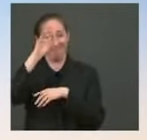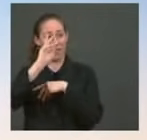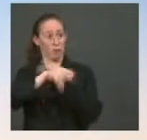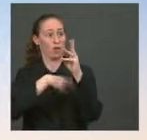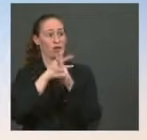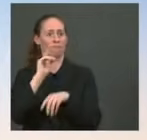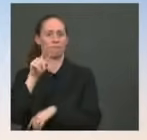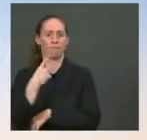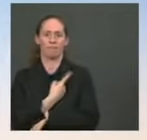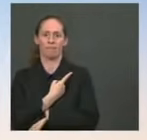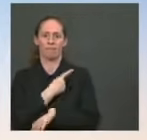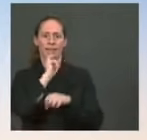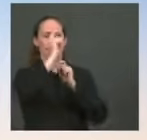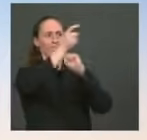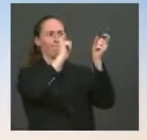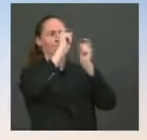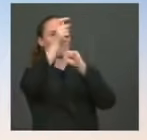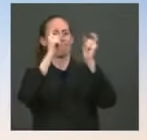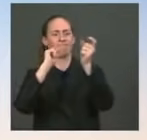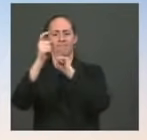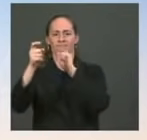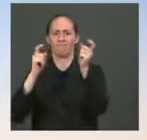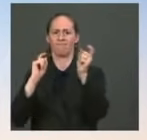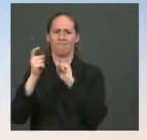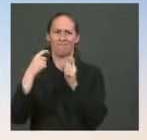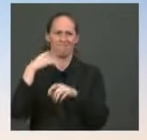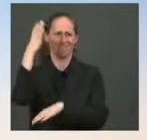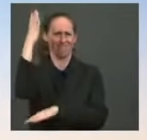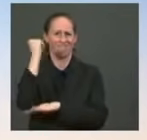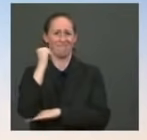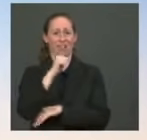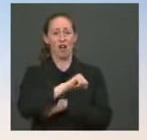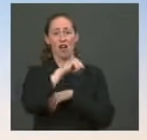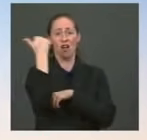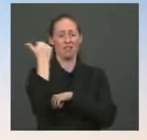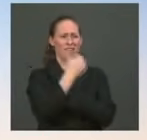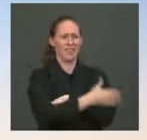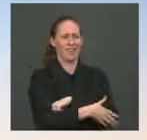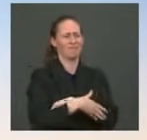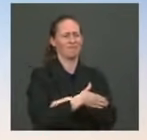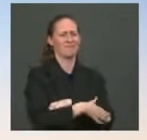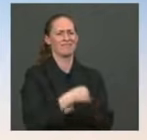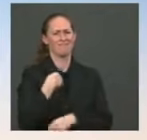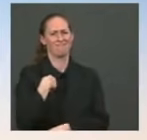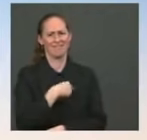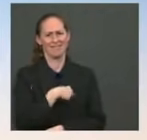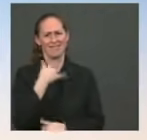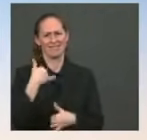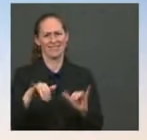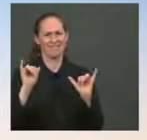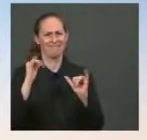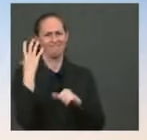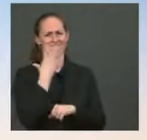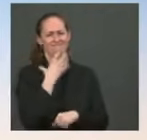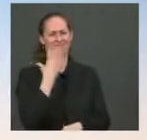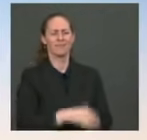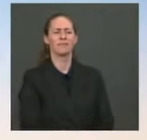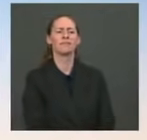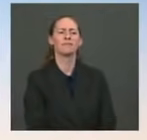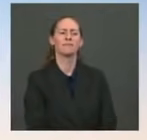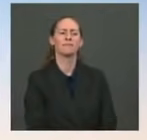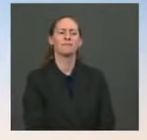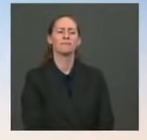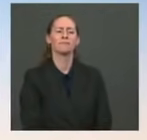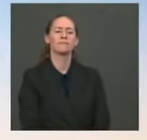of vaccine doses by more than every other country in the world combined. We have committed to give more,